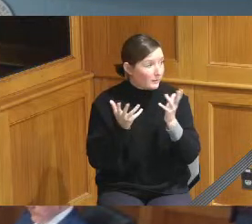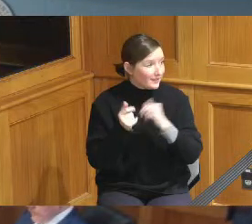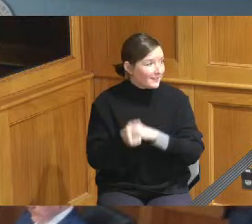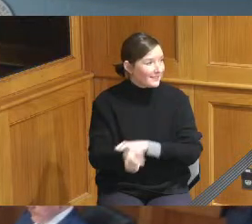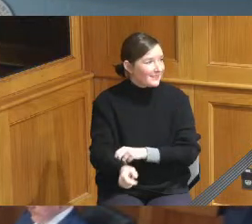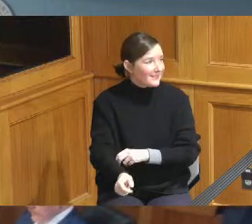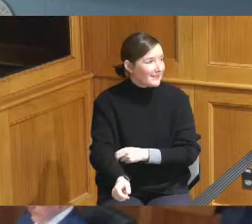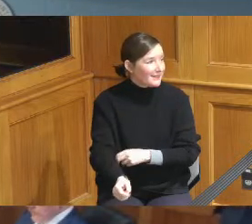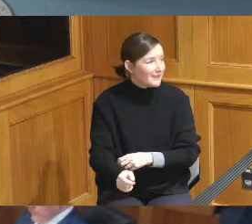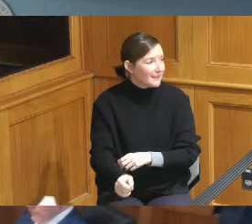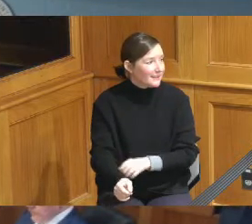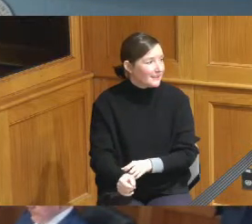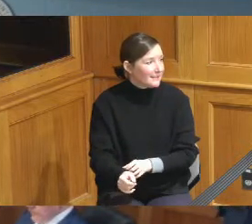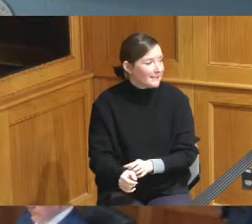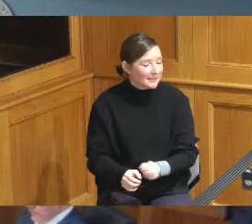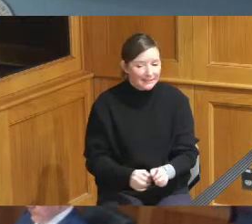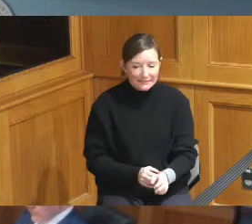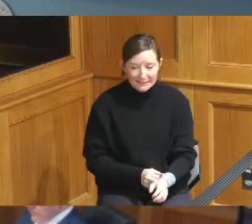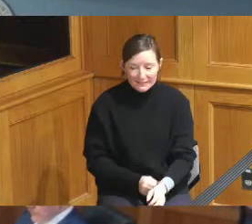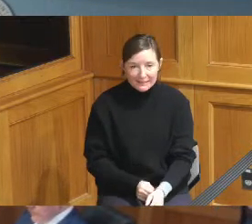you get your picture?